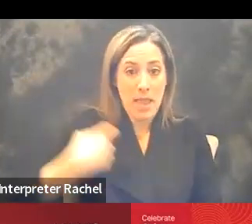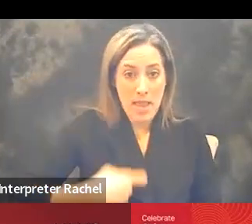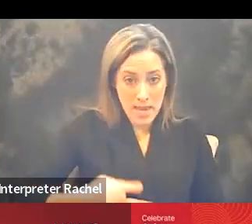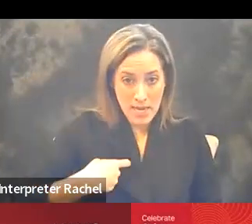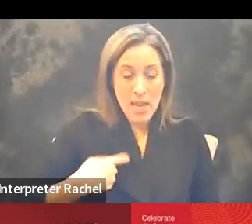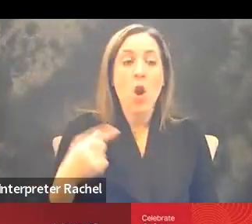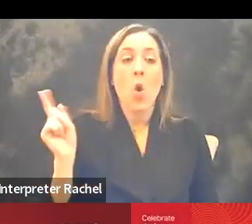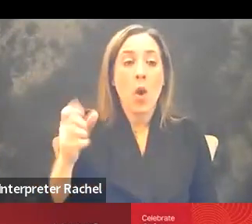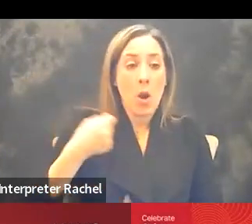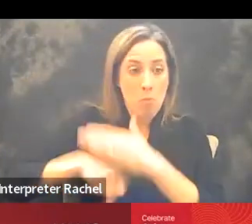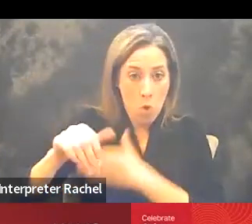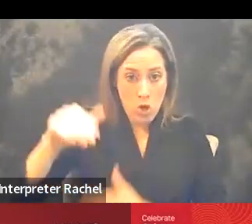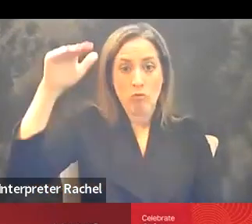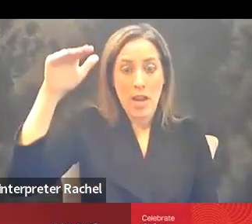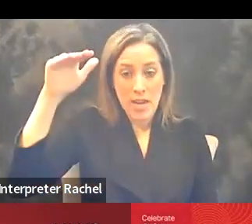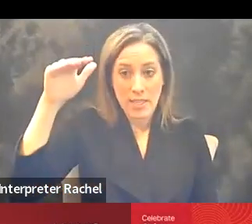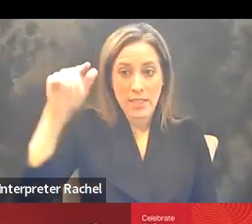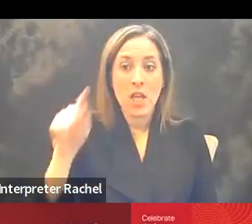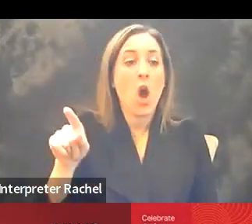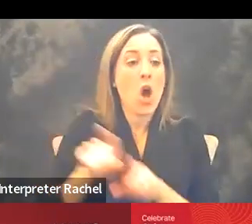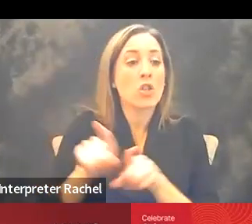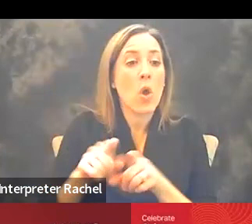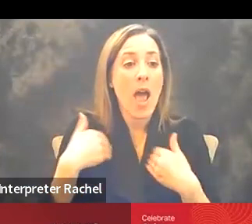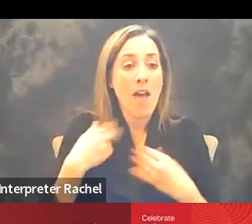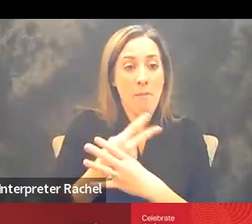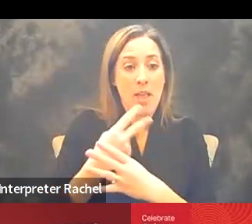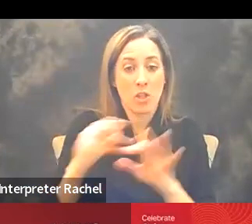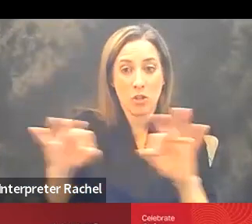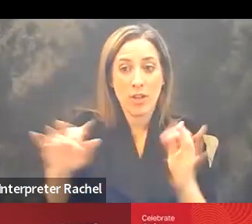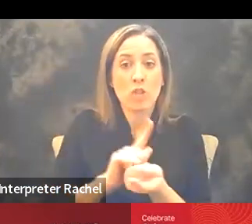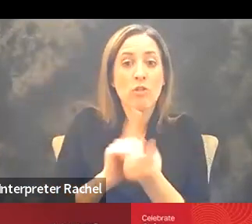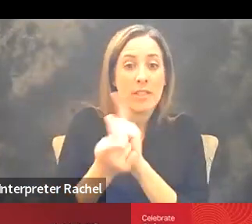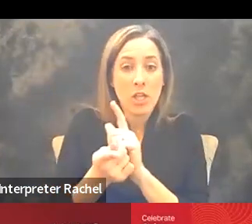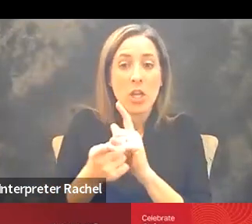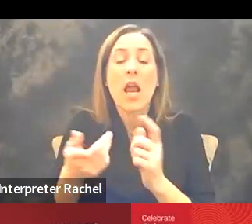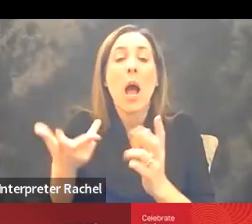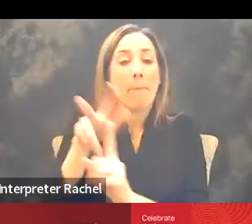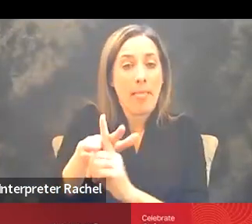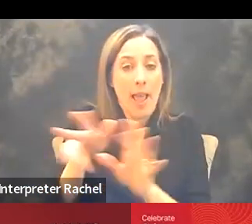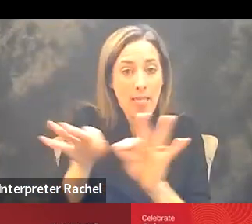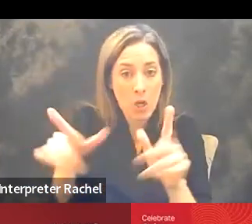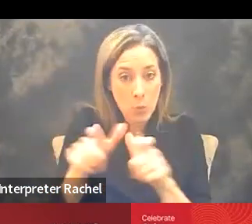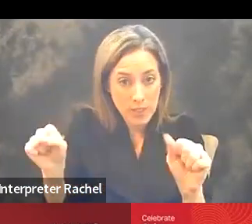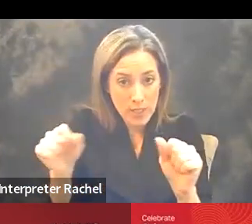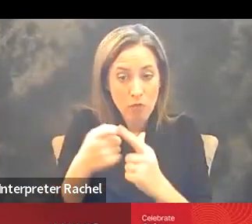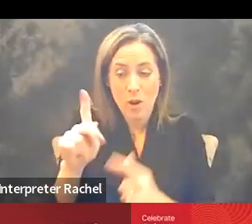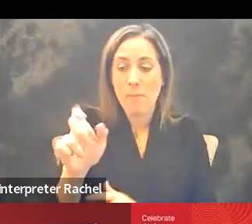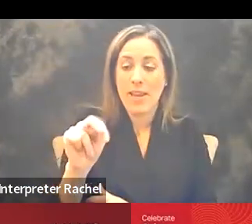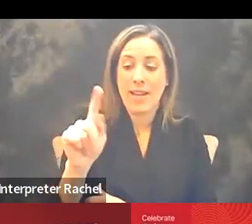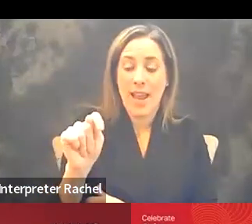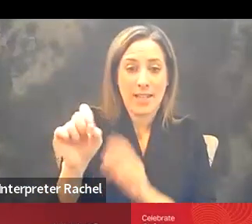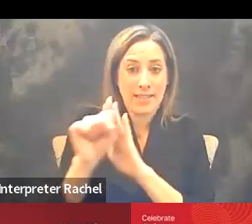she was born and raised. Additionally, Prado holds a master's degree in translation and applied linguistics from Kent State